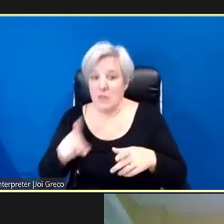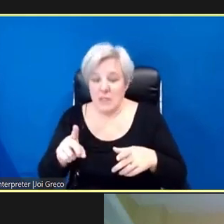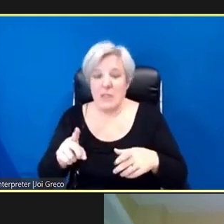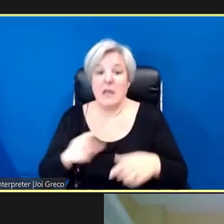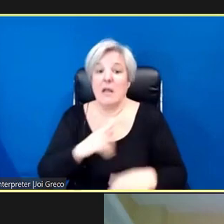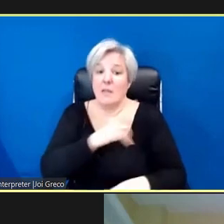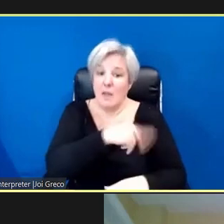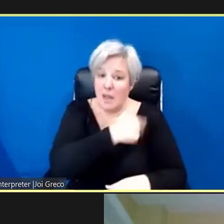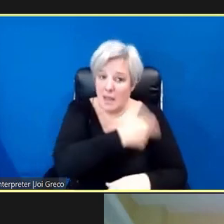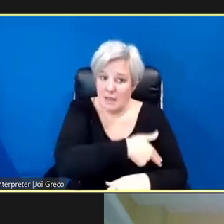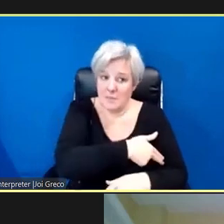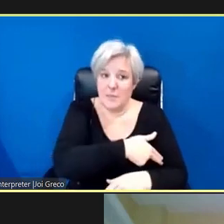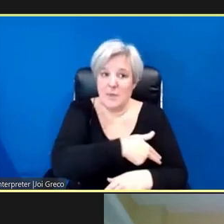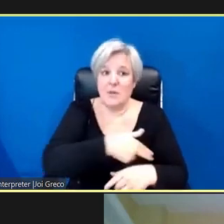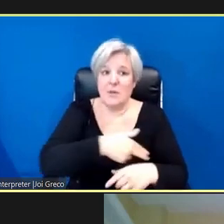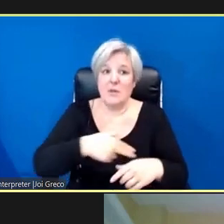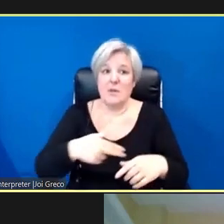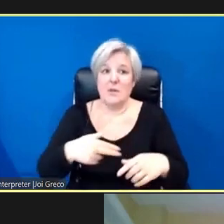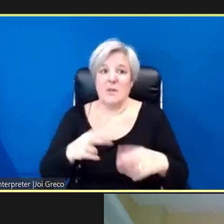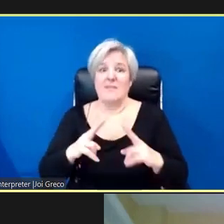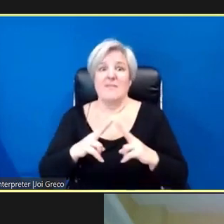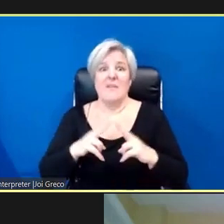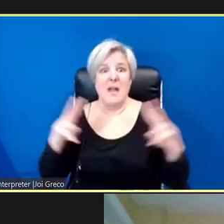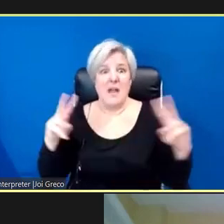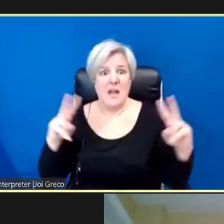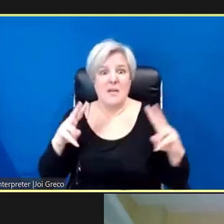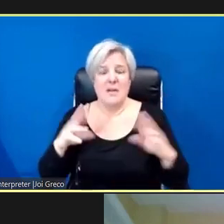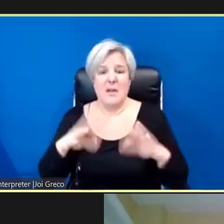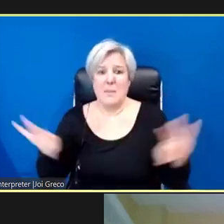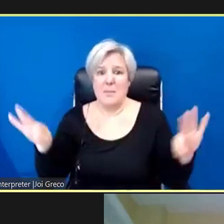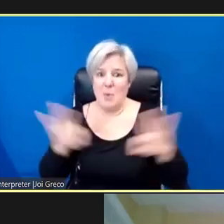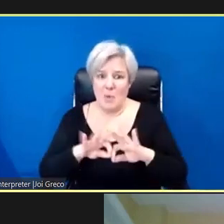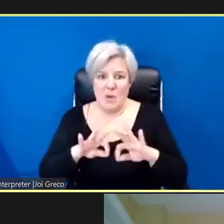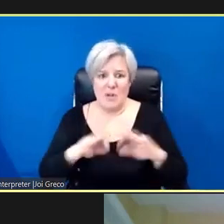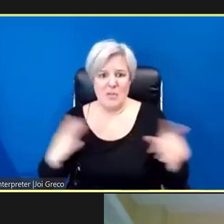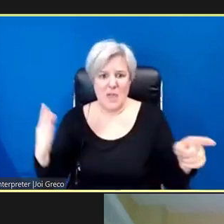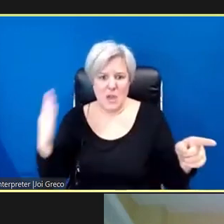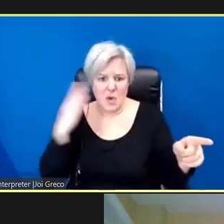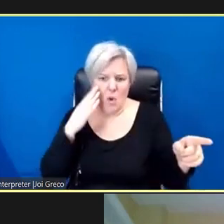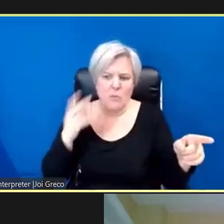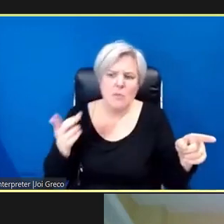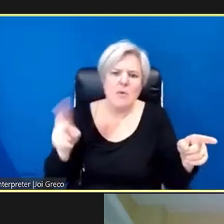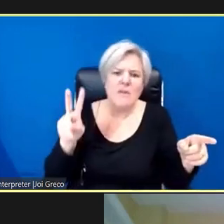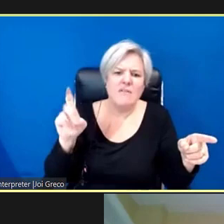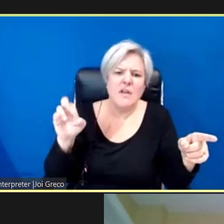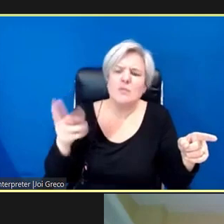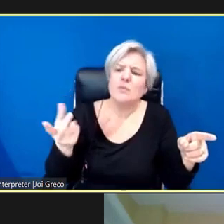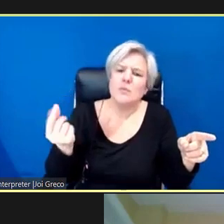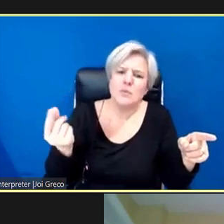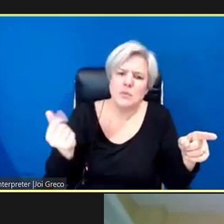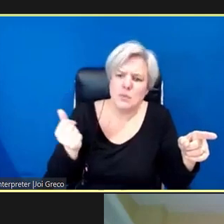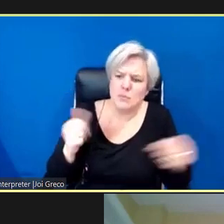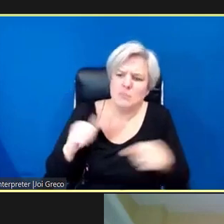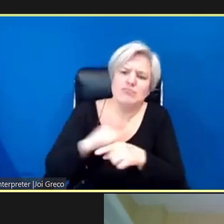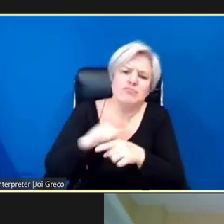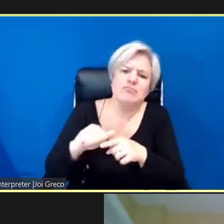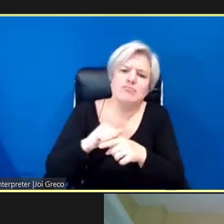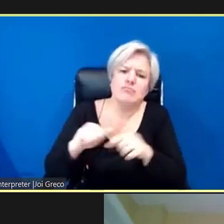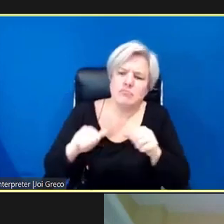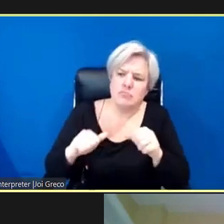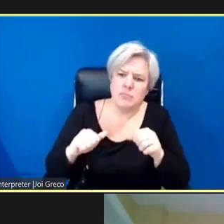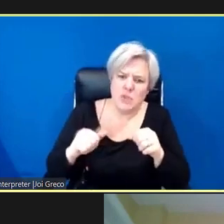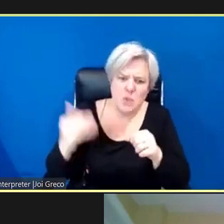the hospital is very, very important that they know what practices are being used by the